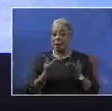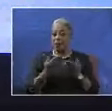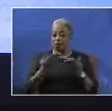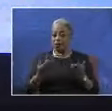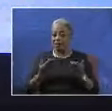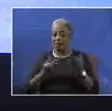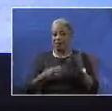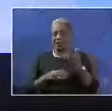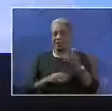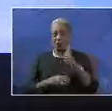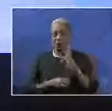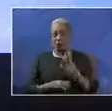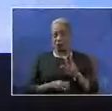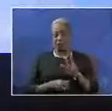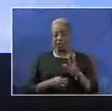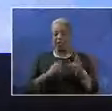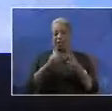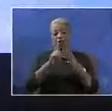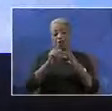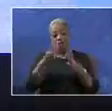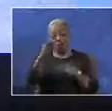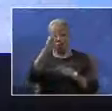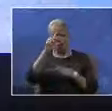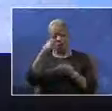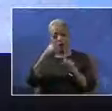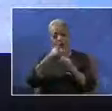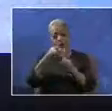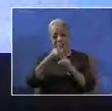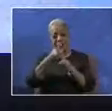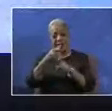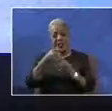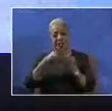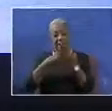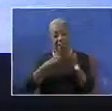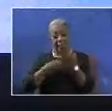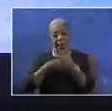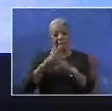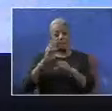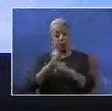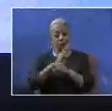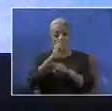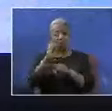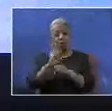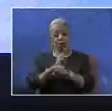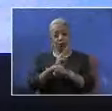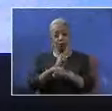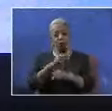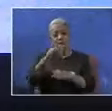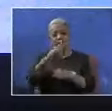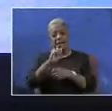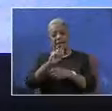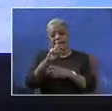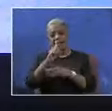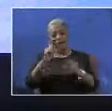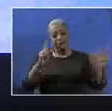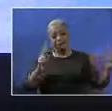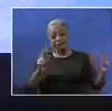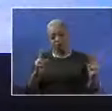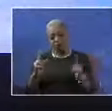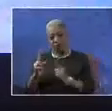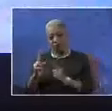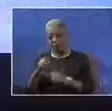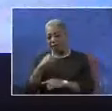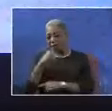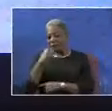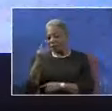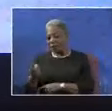things. Choose for yourself one of them, which I will do to you. So Gad came to David and told him and said